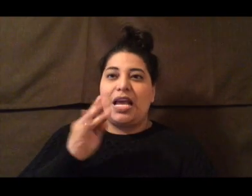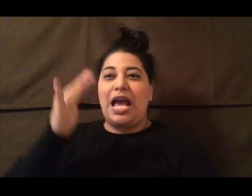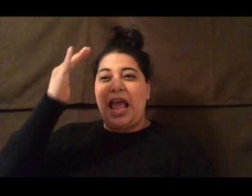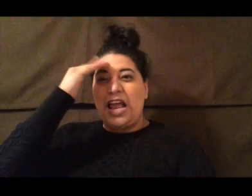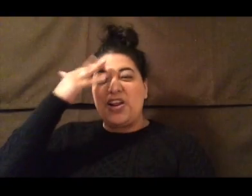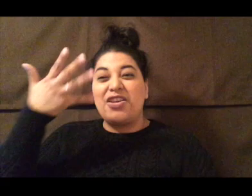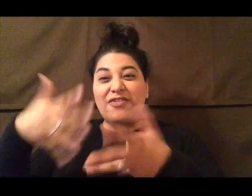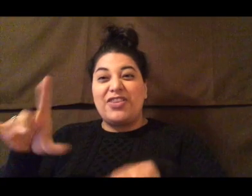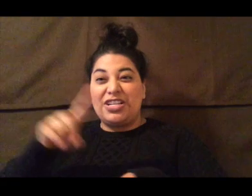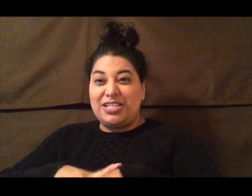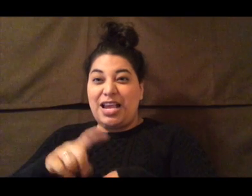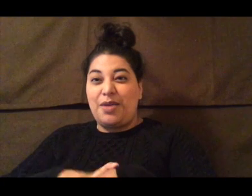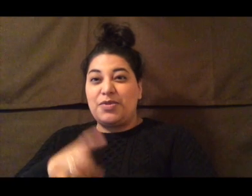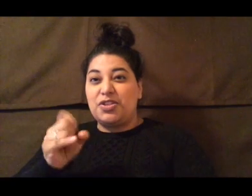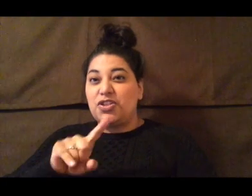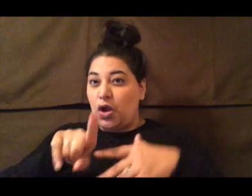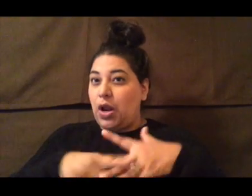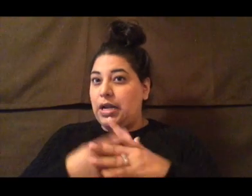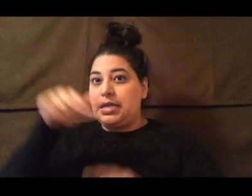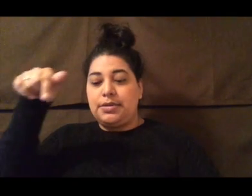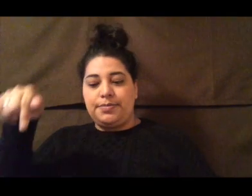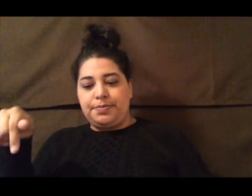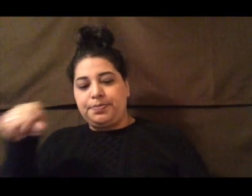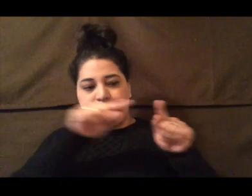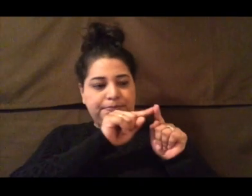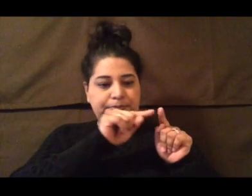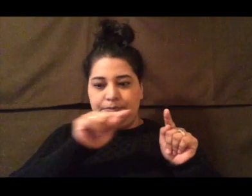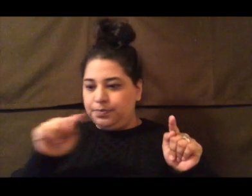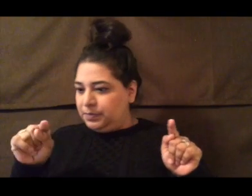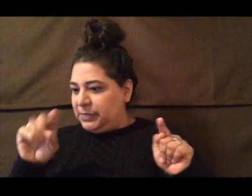I know my end time, so I'm starting on this end of the number line.